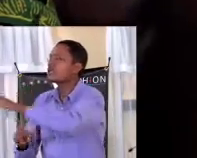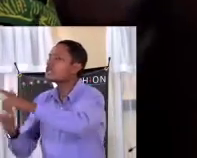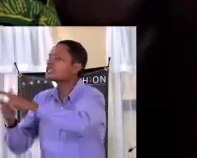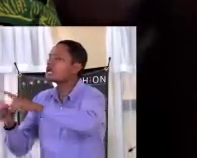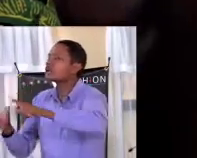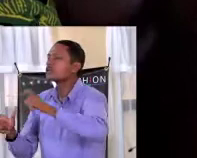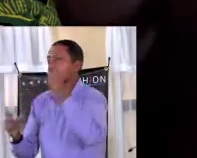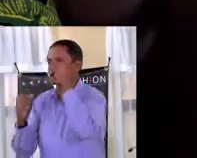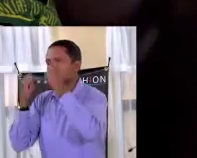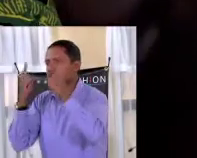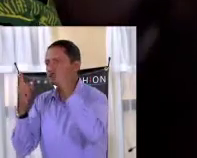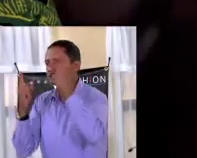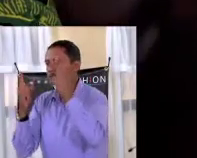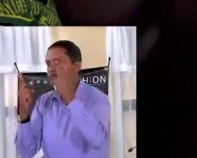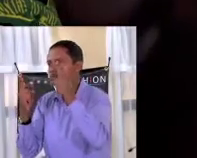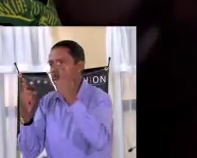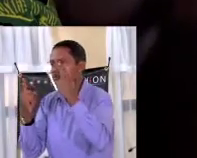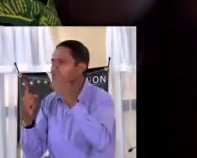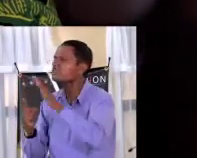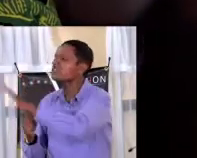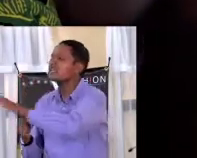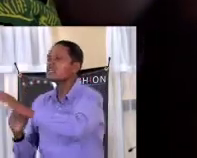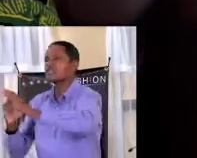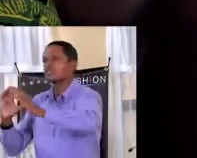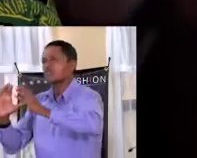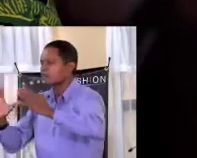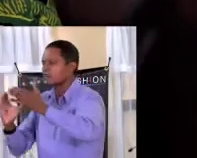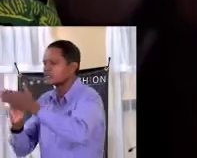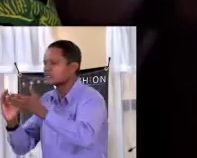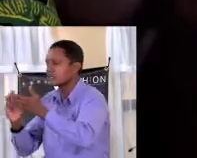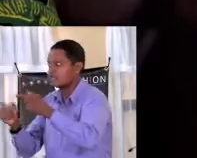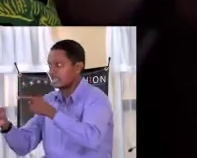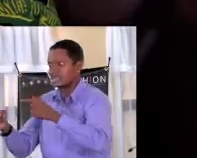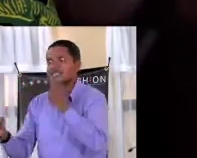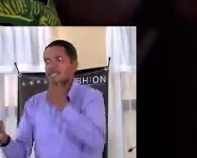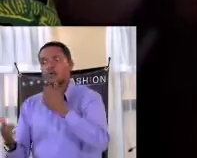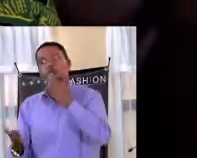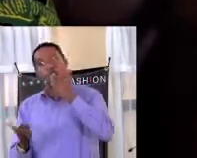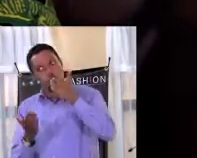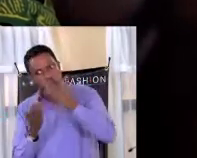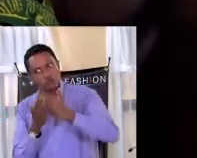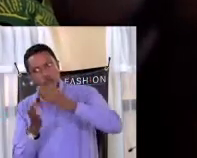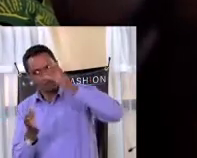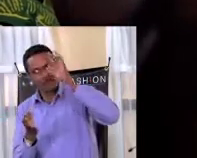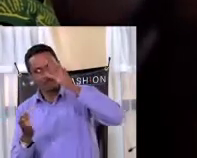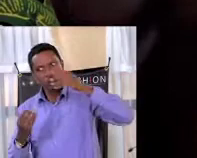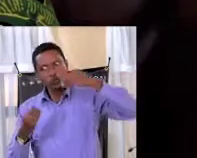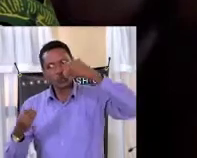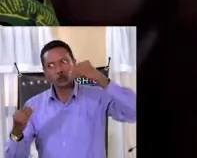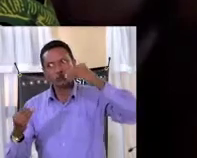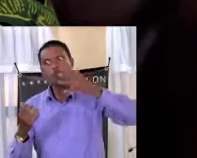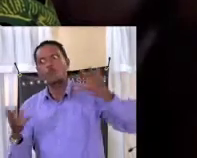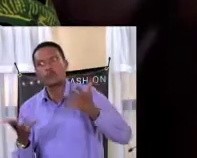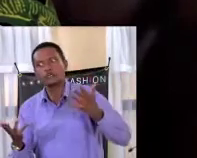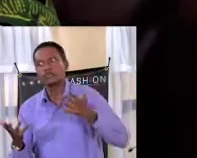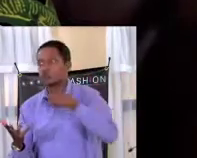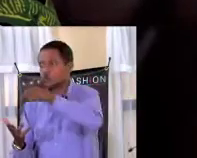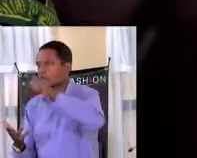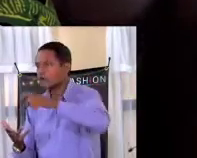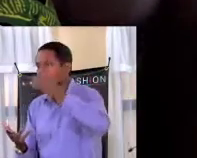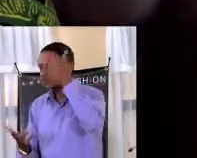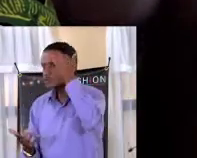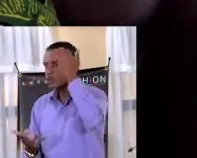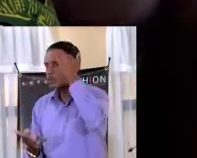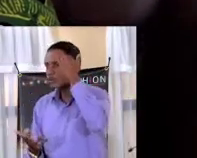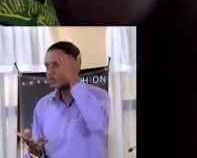in their physical languages, but what do they communicate as quality? What do they communicate as or understand as